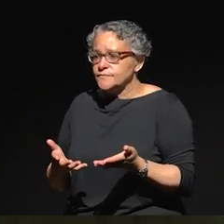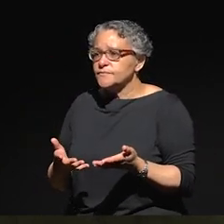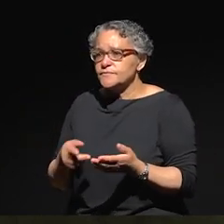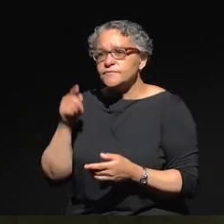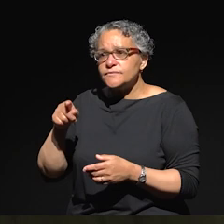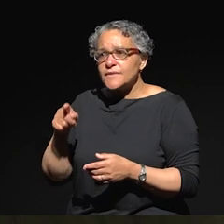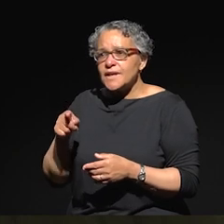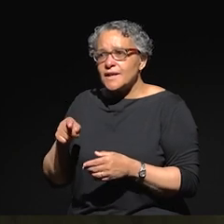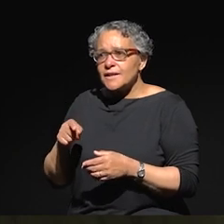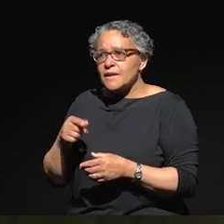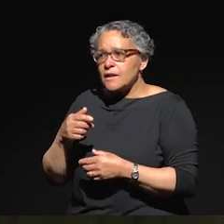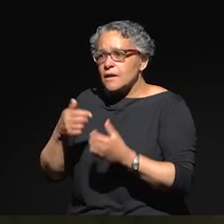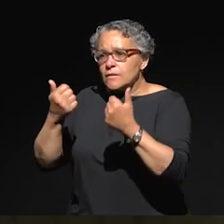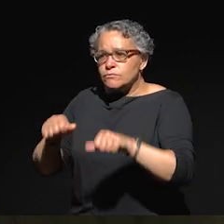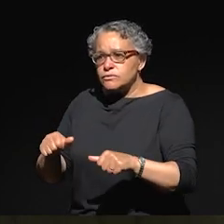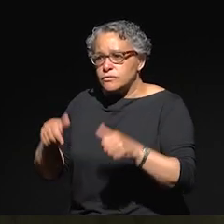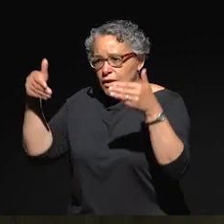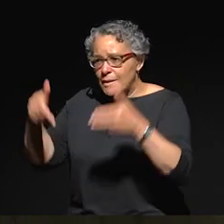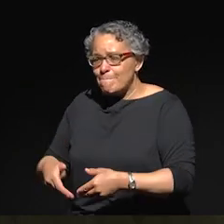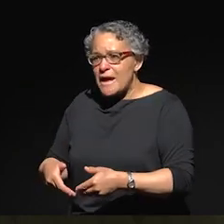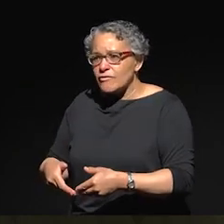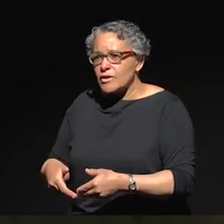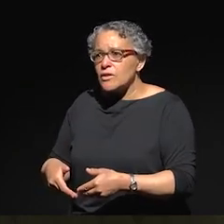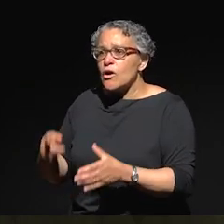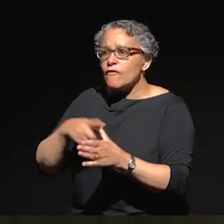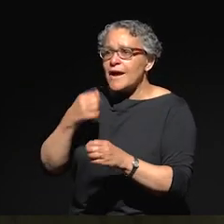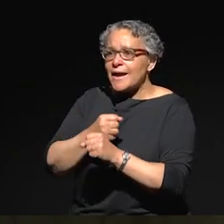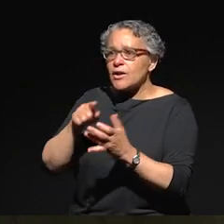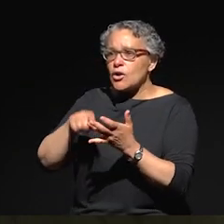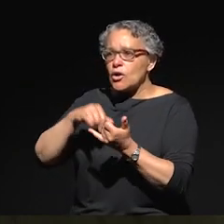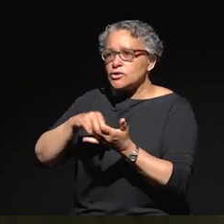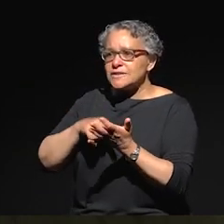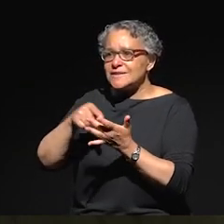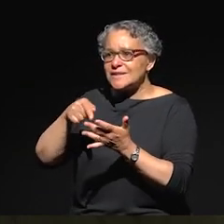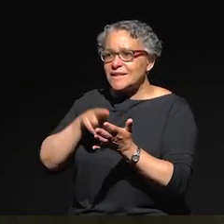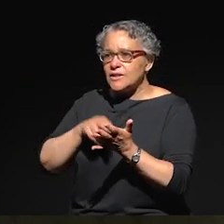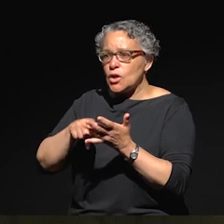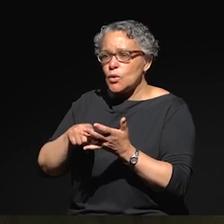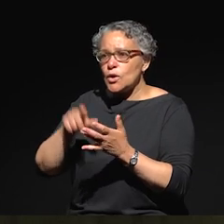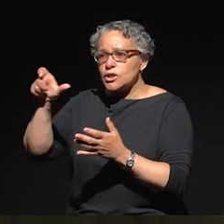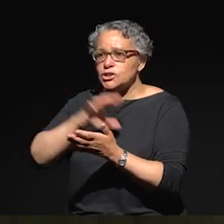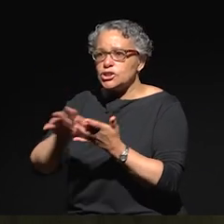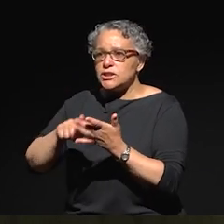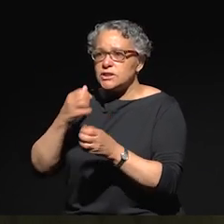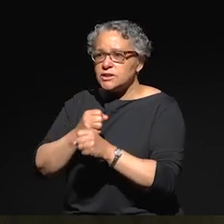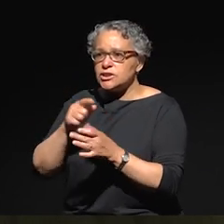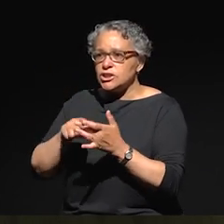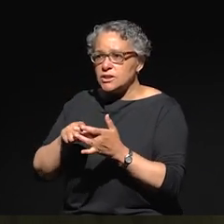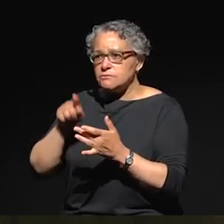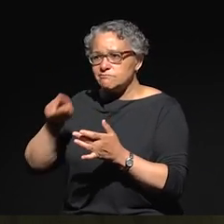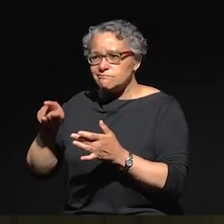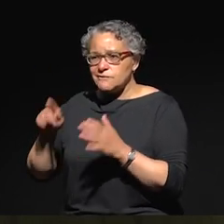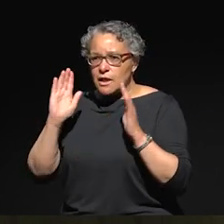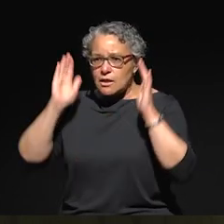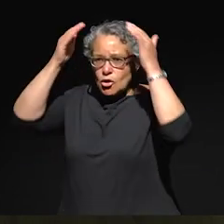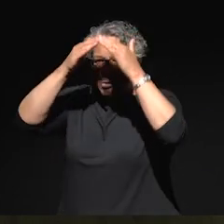is the eventual burial chapel of Agostino Chigi, and it's no expense spared. The most expensive different kinds of